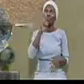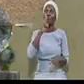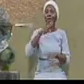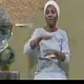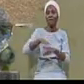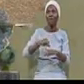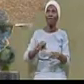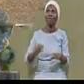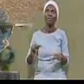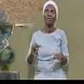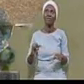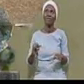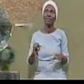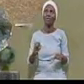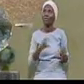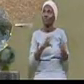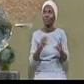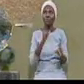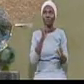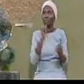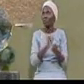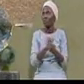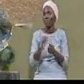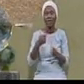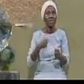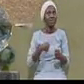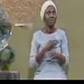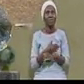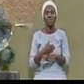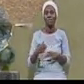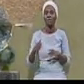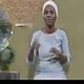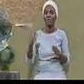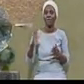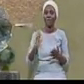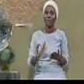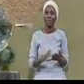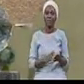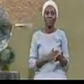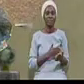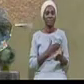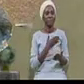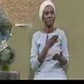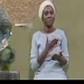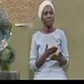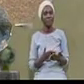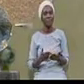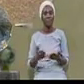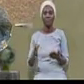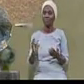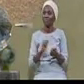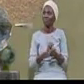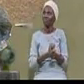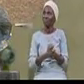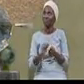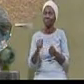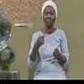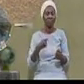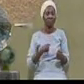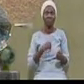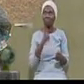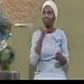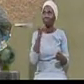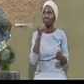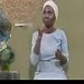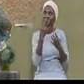art calling, do not pass me by. Pass me not, O